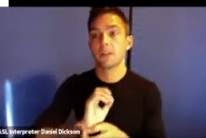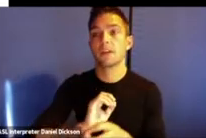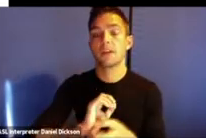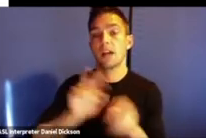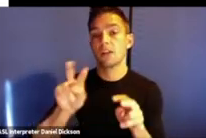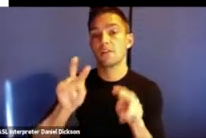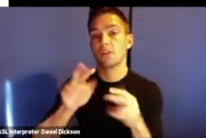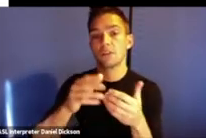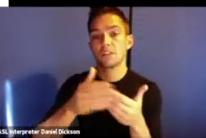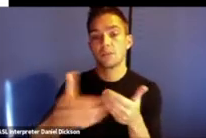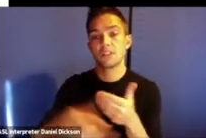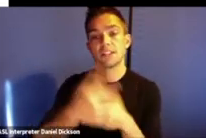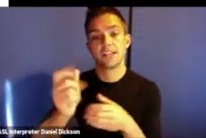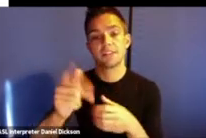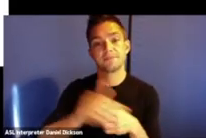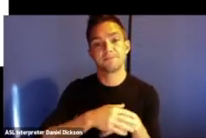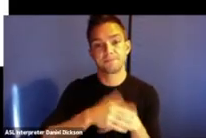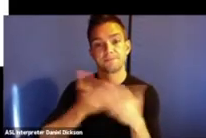forward to the rest of the day.